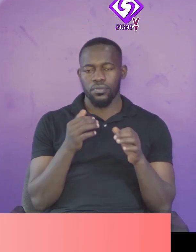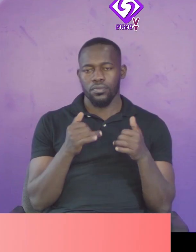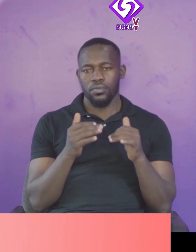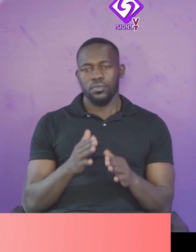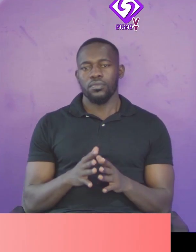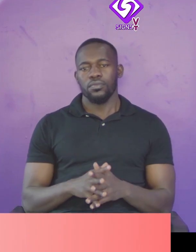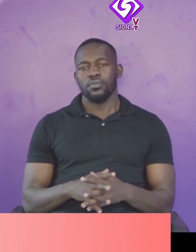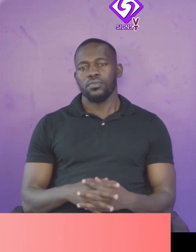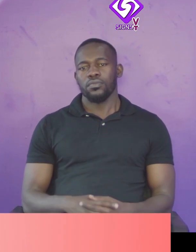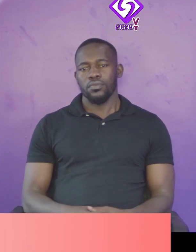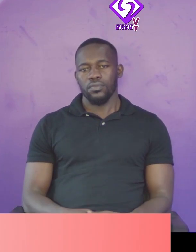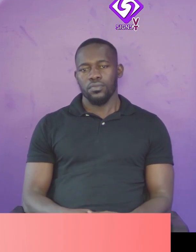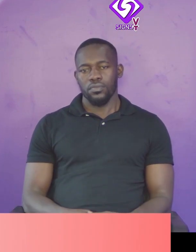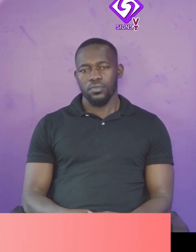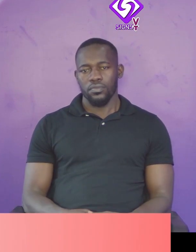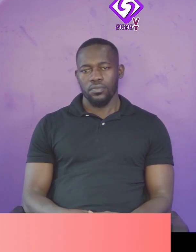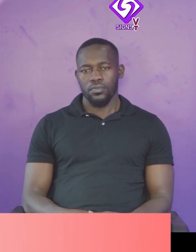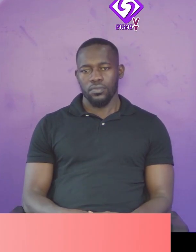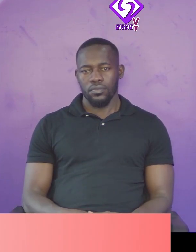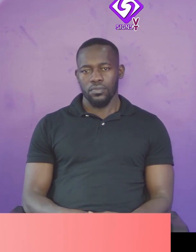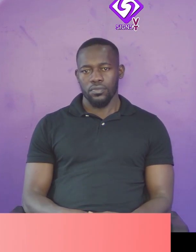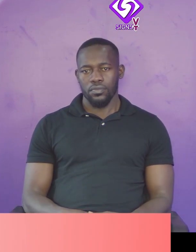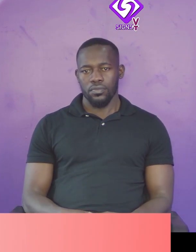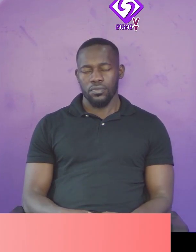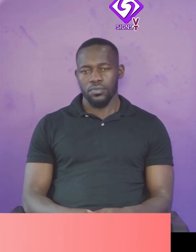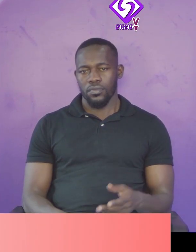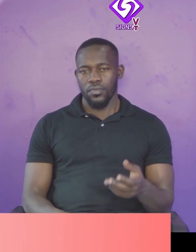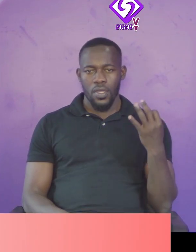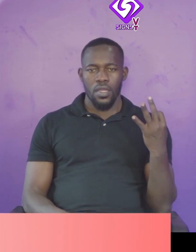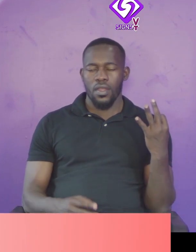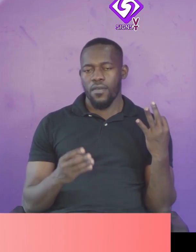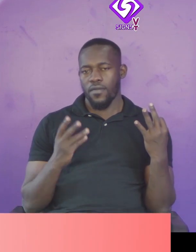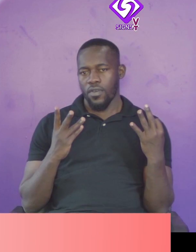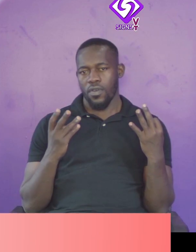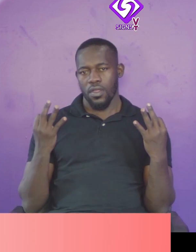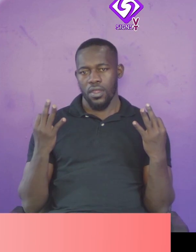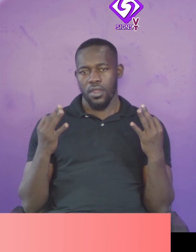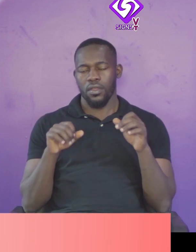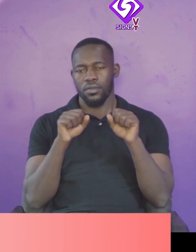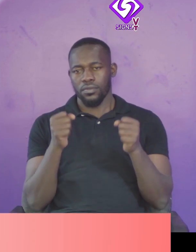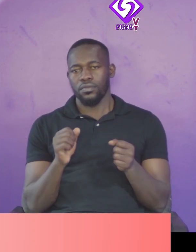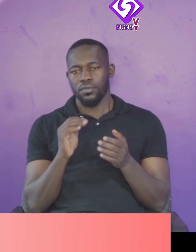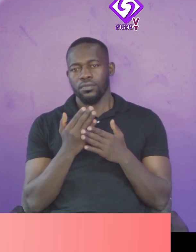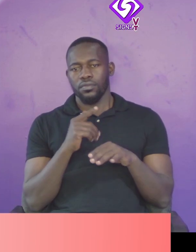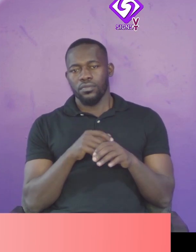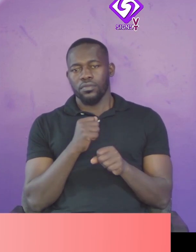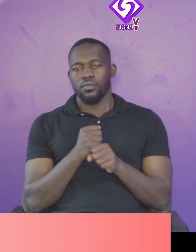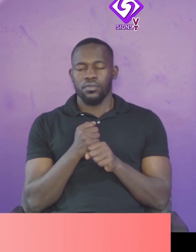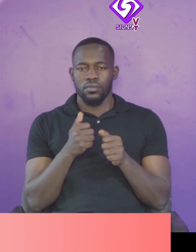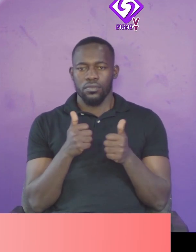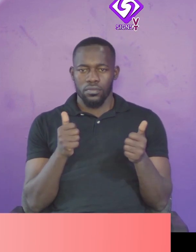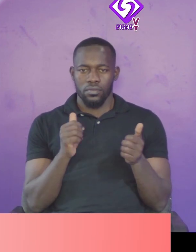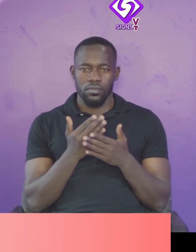Okay. Because the 3-4-3 system, sometimes it works, sometimes it